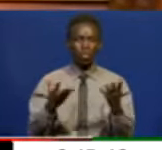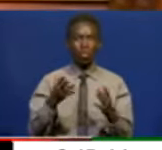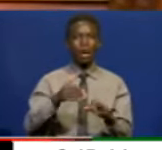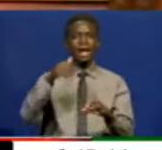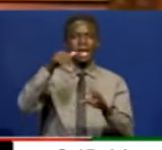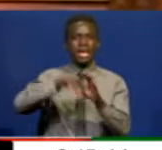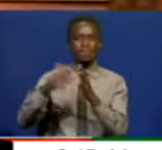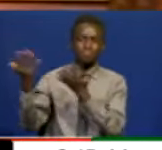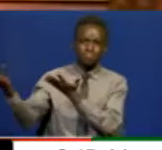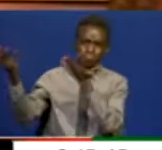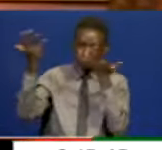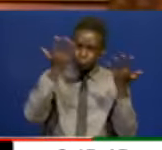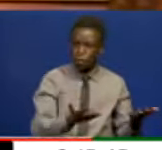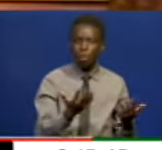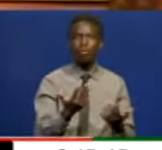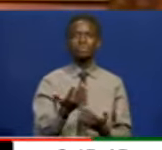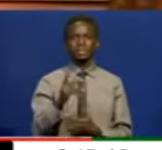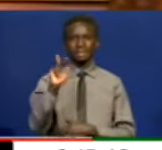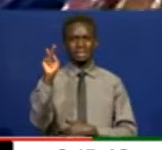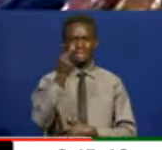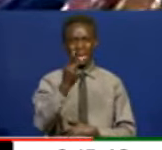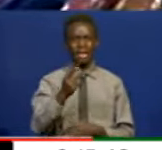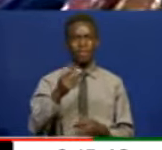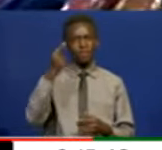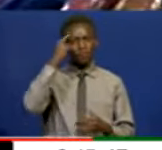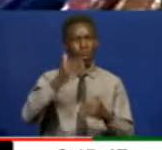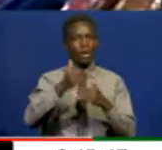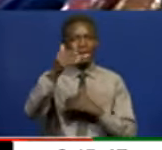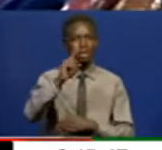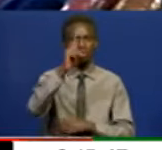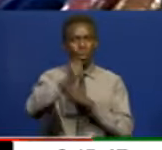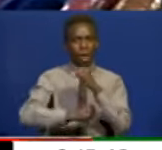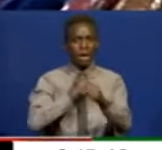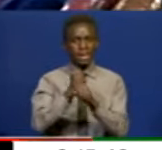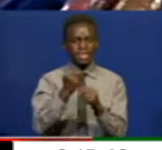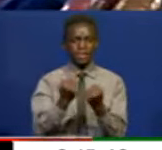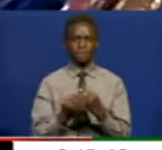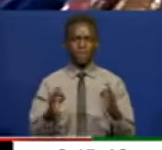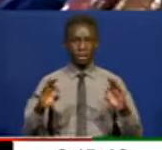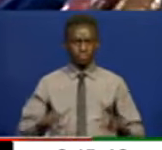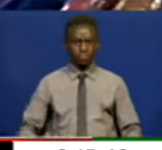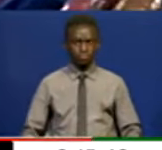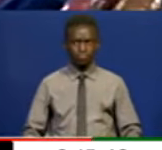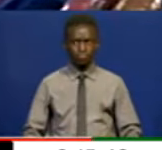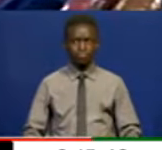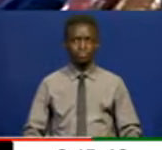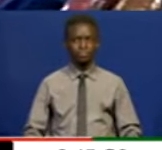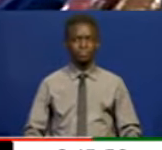on vegetable products for a further 1 year. Benson Ruba reporting for Prime Edition.